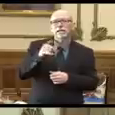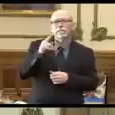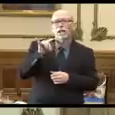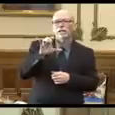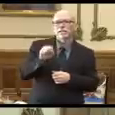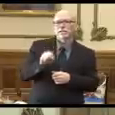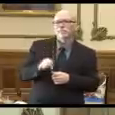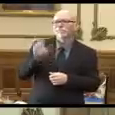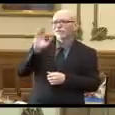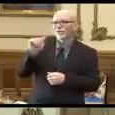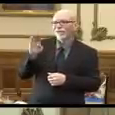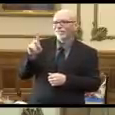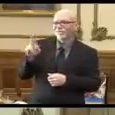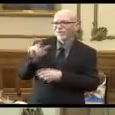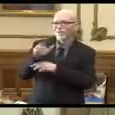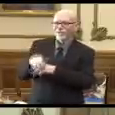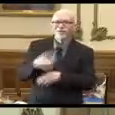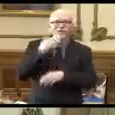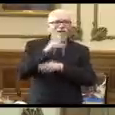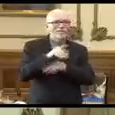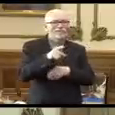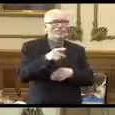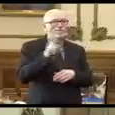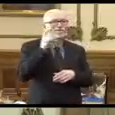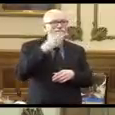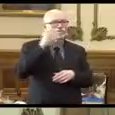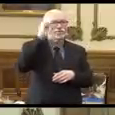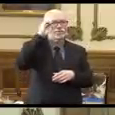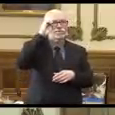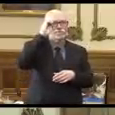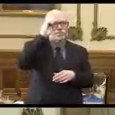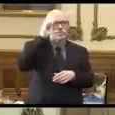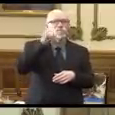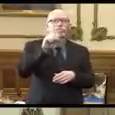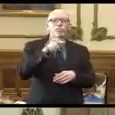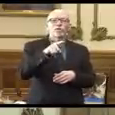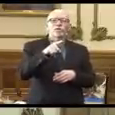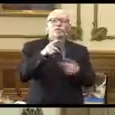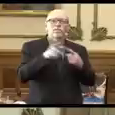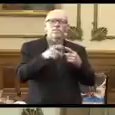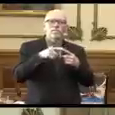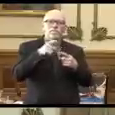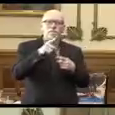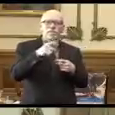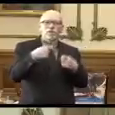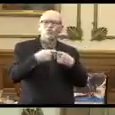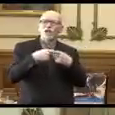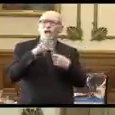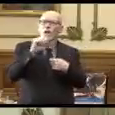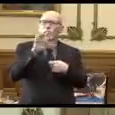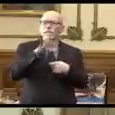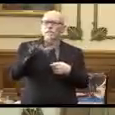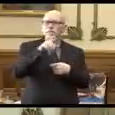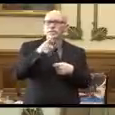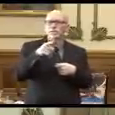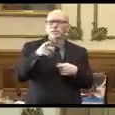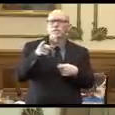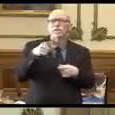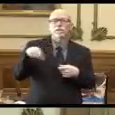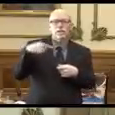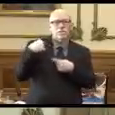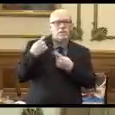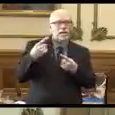Afternoon, Abdul. Good afternoon, Governor. A couple questions. Number one is the utility companies. And what they've been